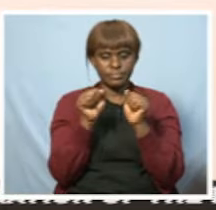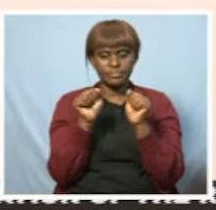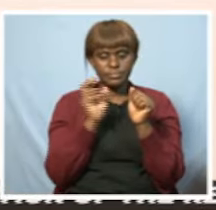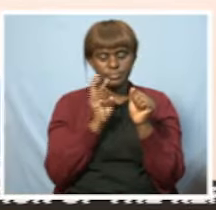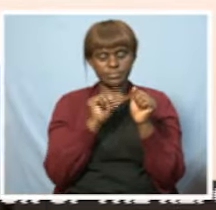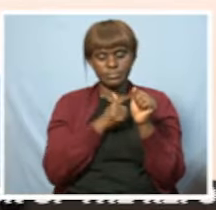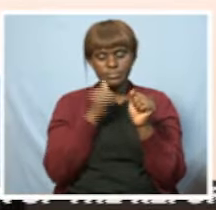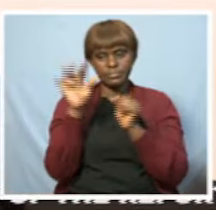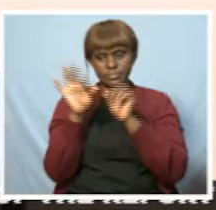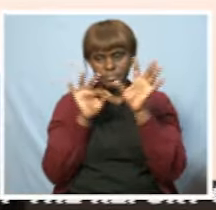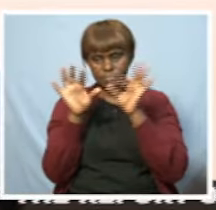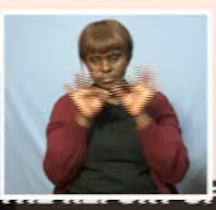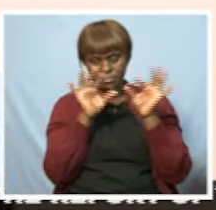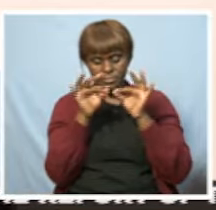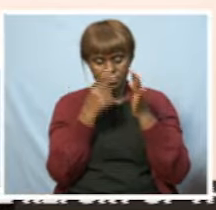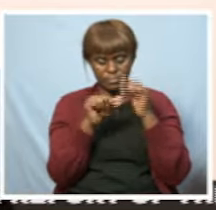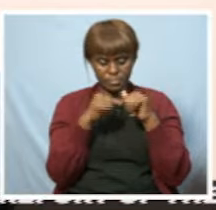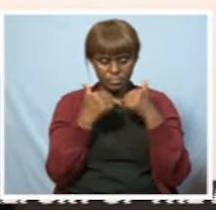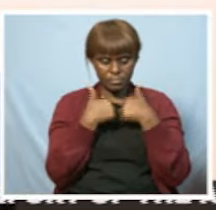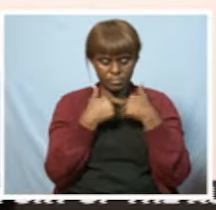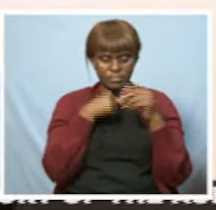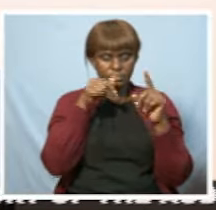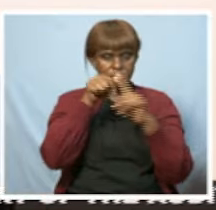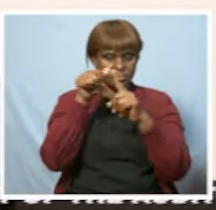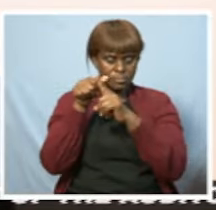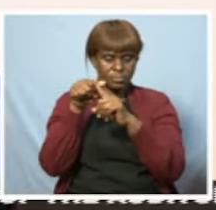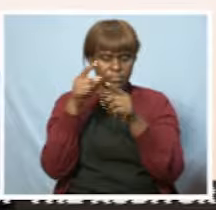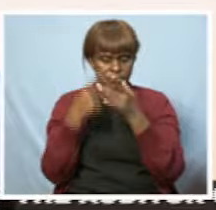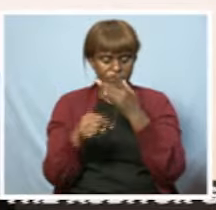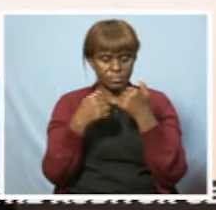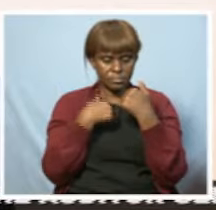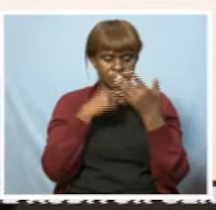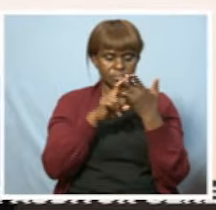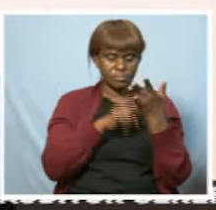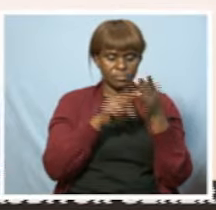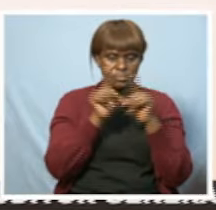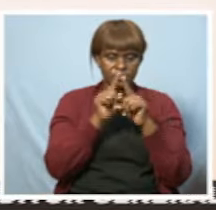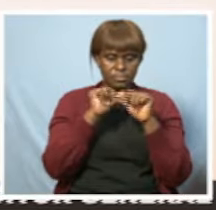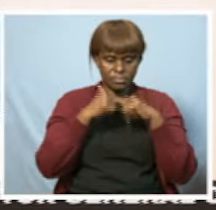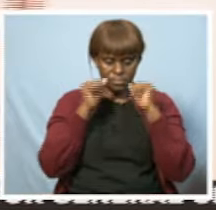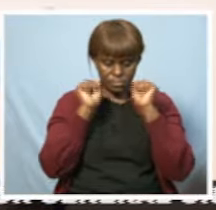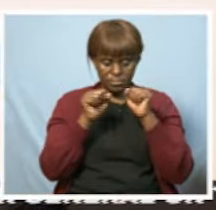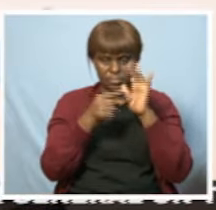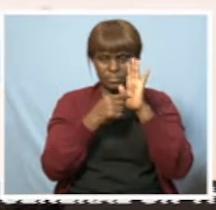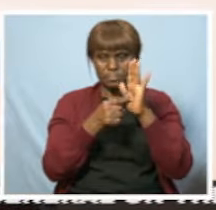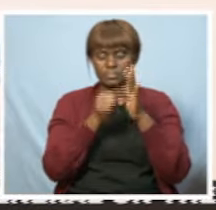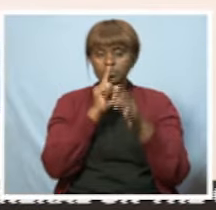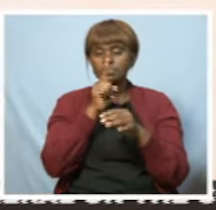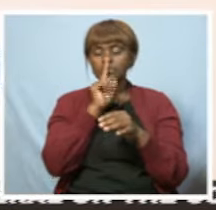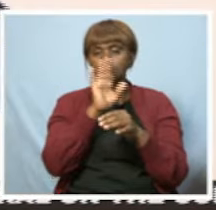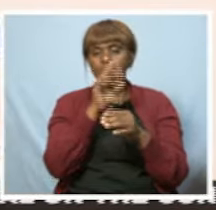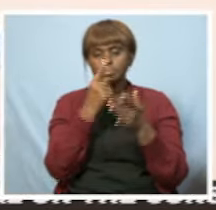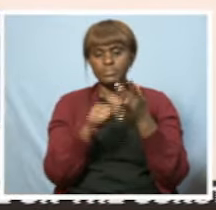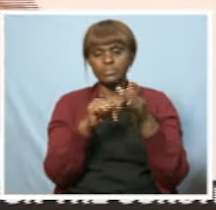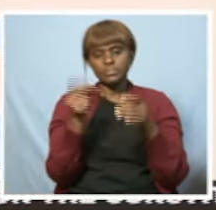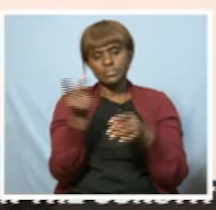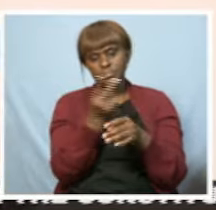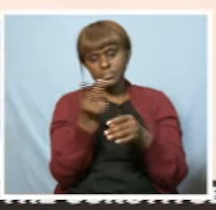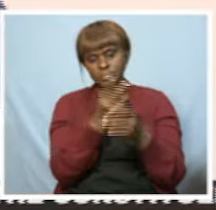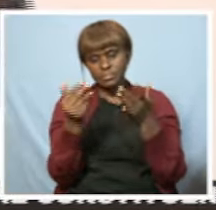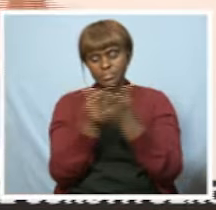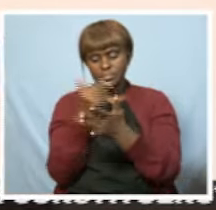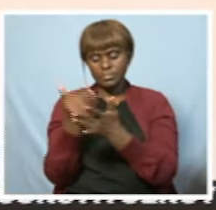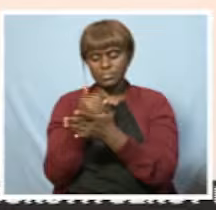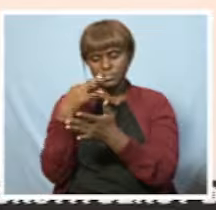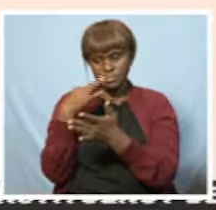we pick what we have actually captured, what we've reported, and where we can be able to show proof that the two new applicants